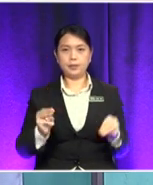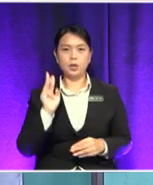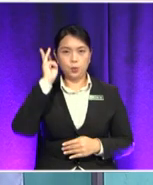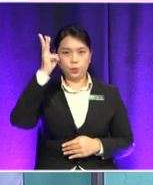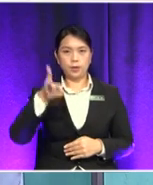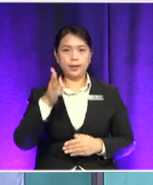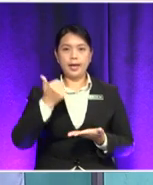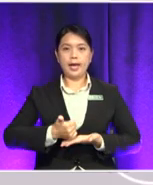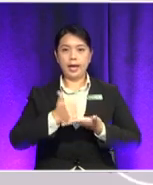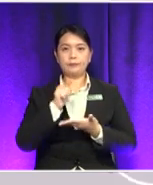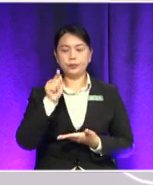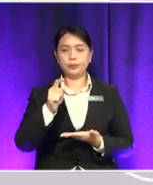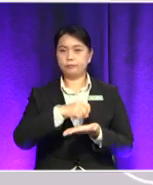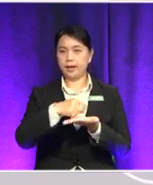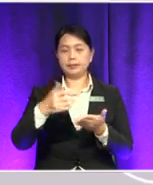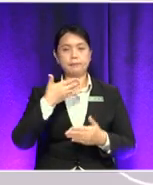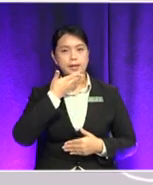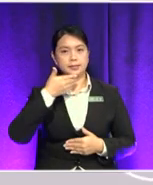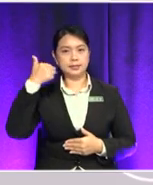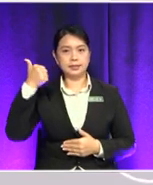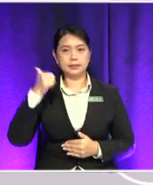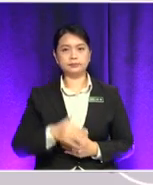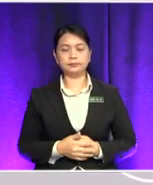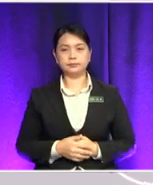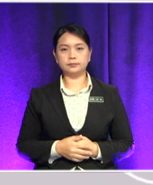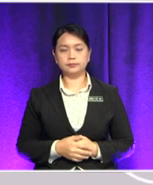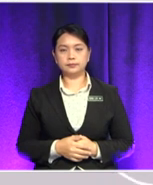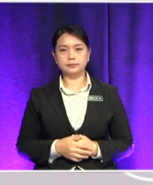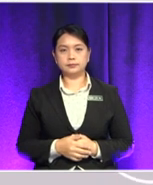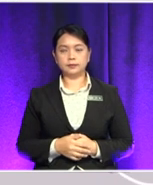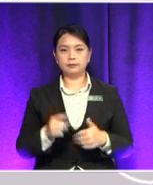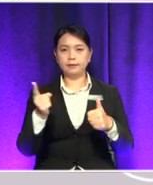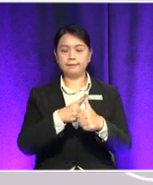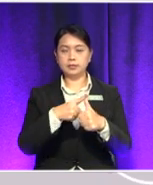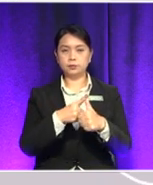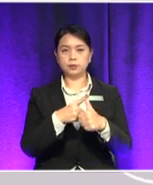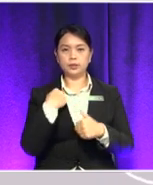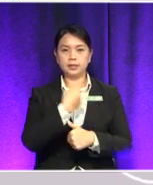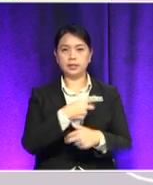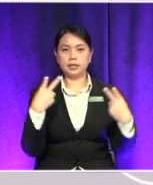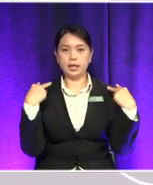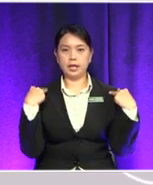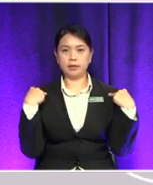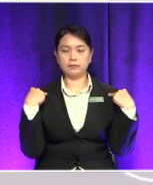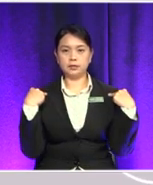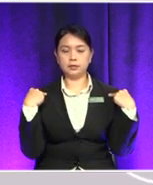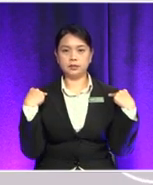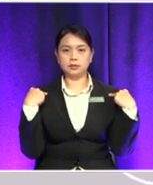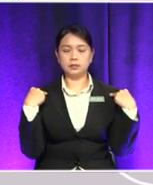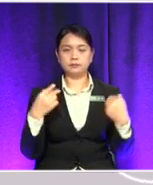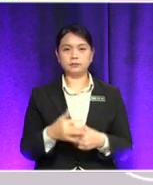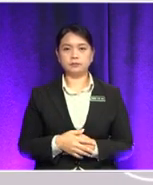to write better. Okay, I'll read for you. For the first one, we have sources of litter.